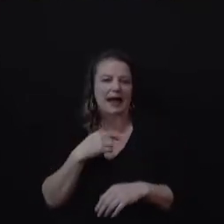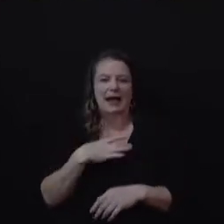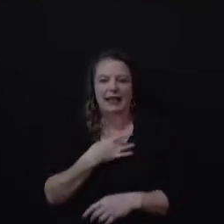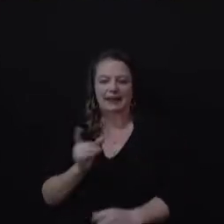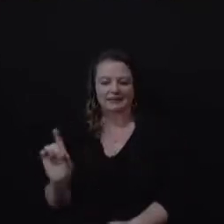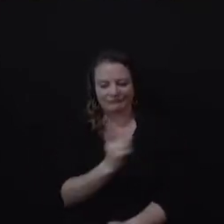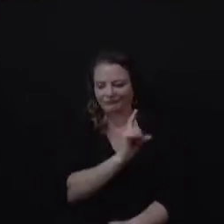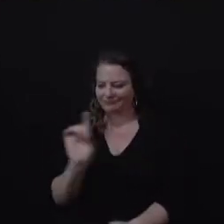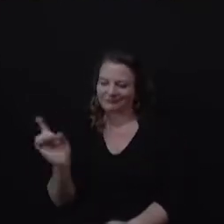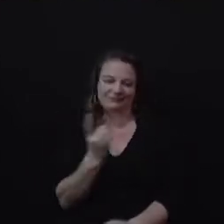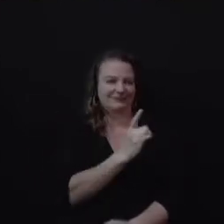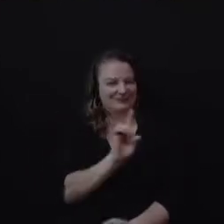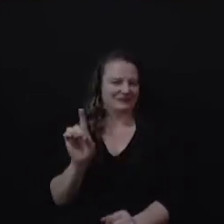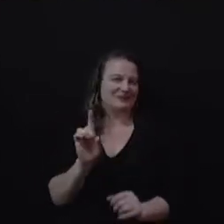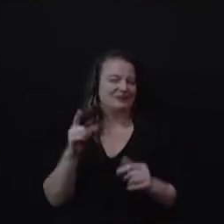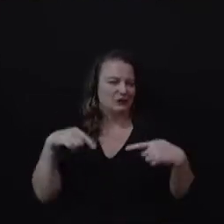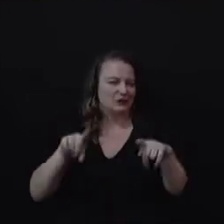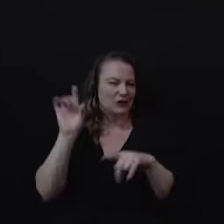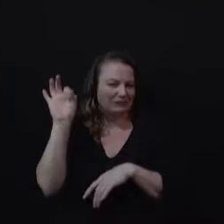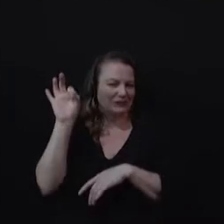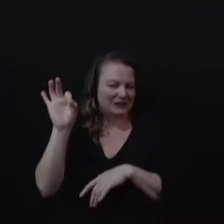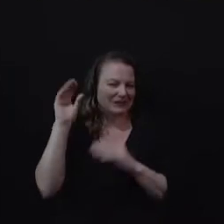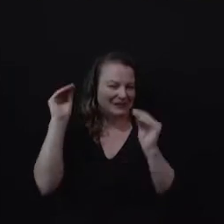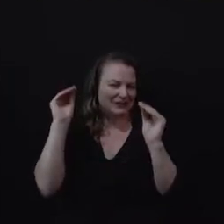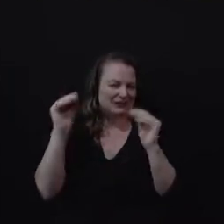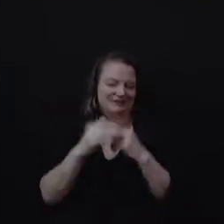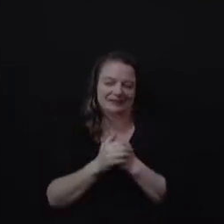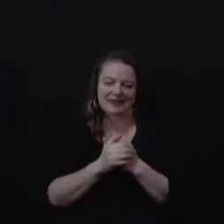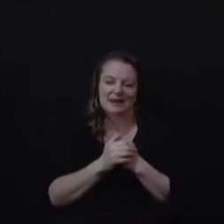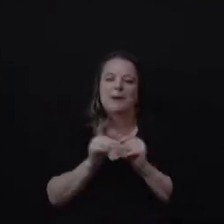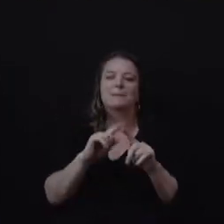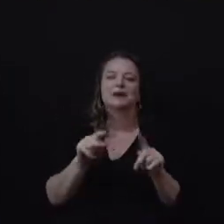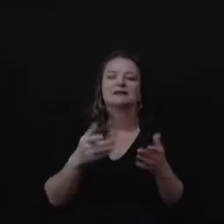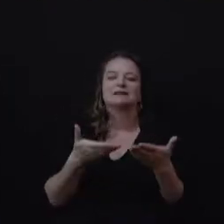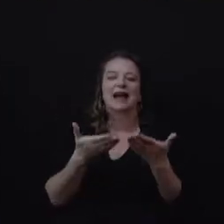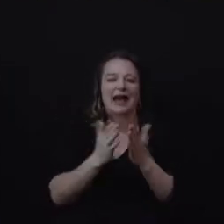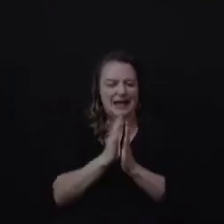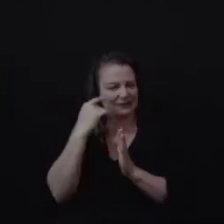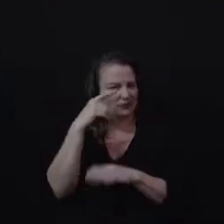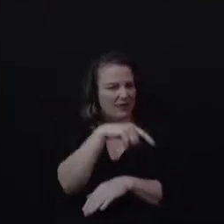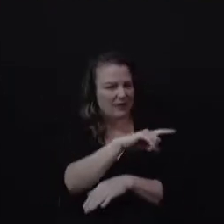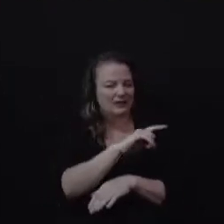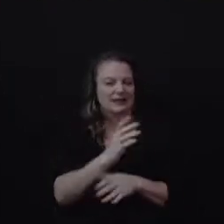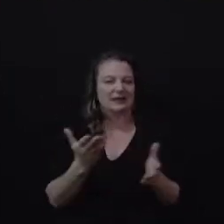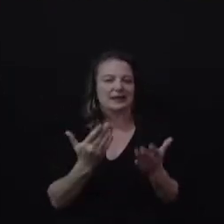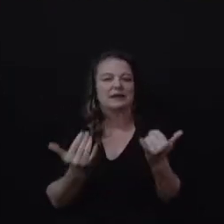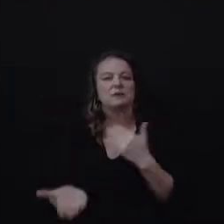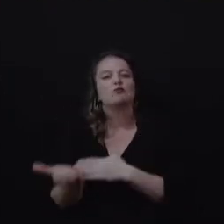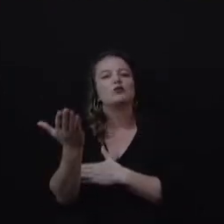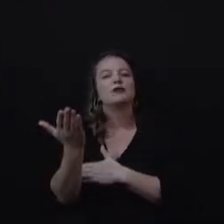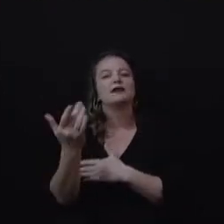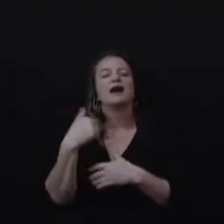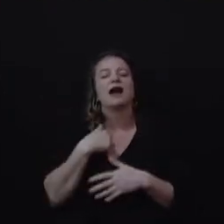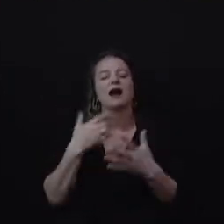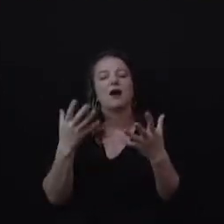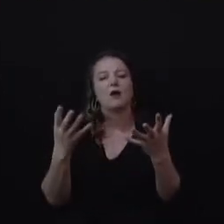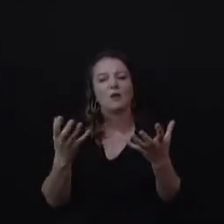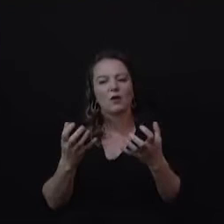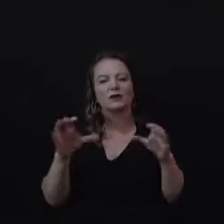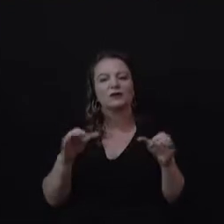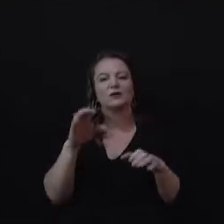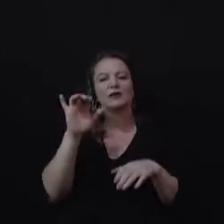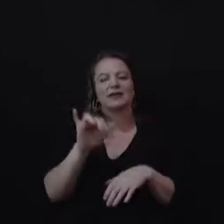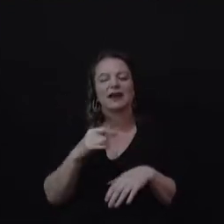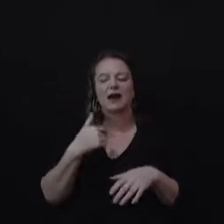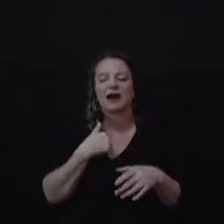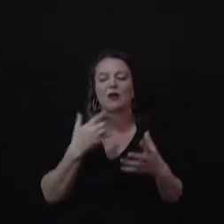around when I'm preaching and teaching. But I asked to have these here this morning because I want to do just that. I